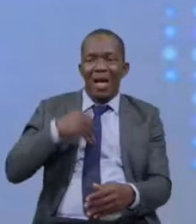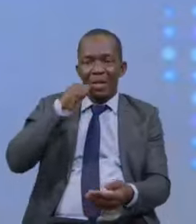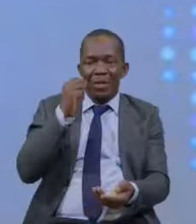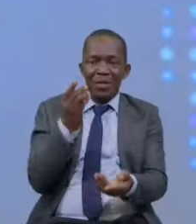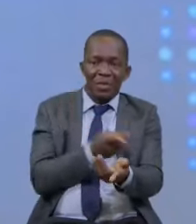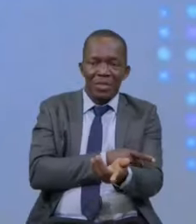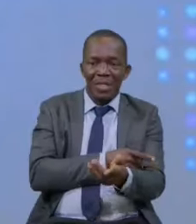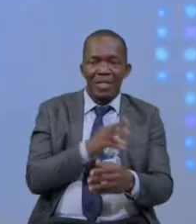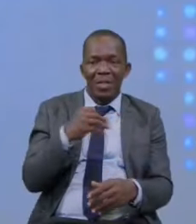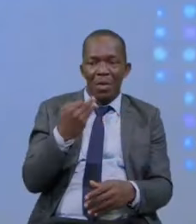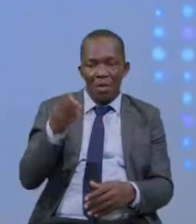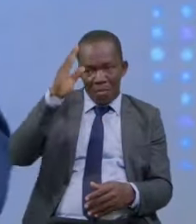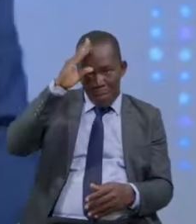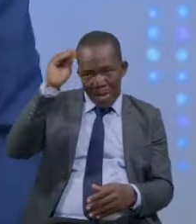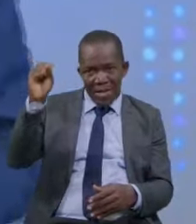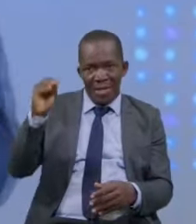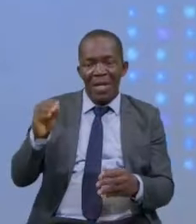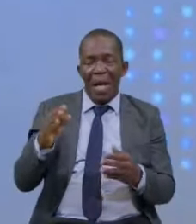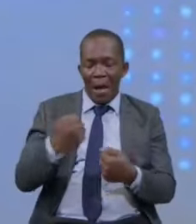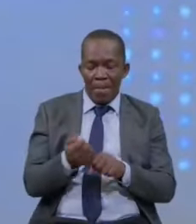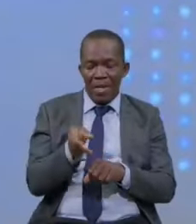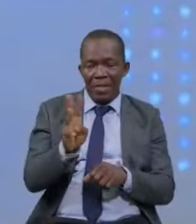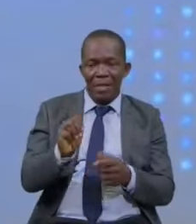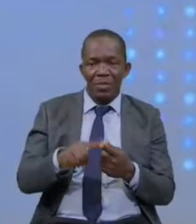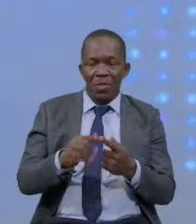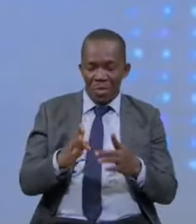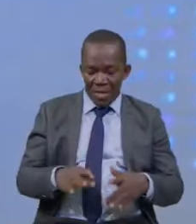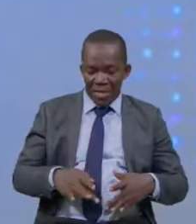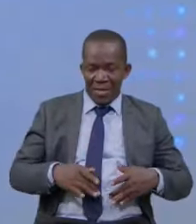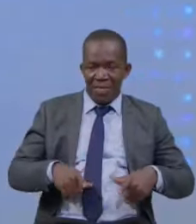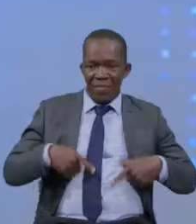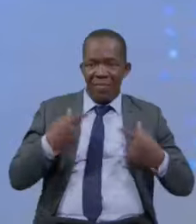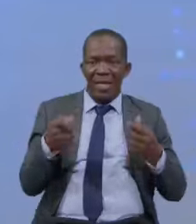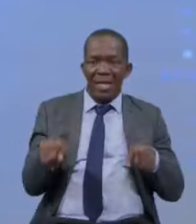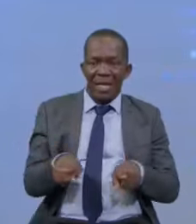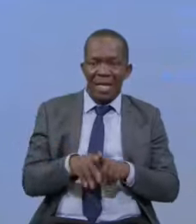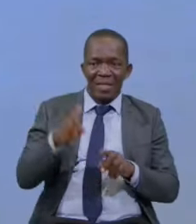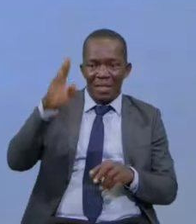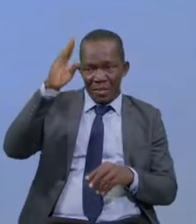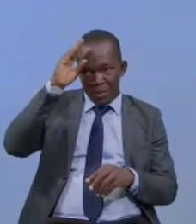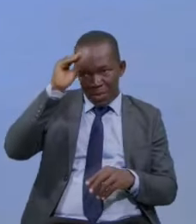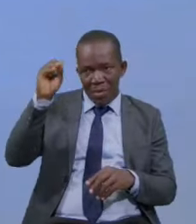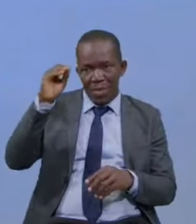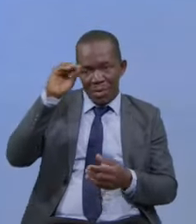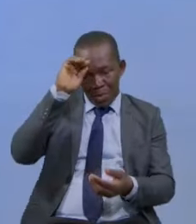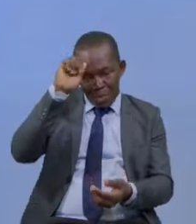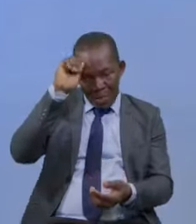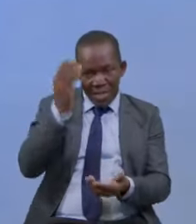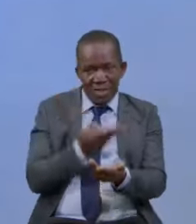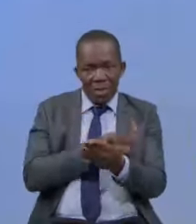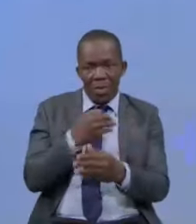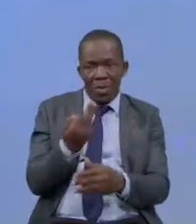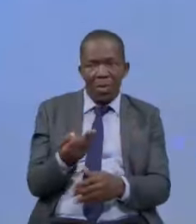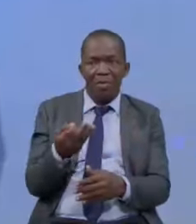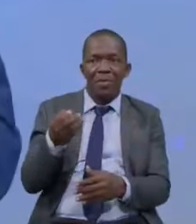the Son of Man. And he has all the authority, and he's